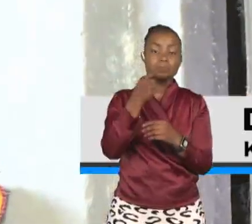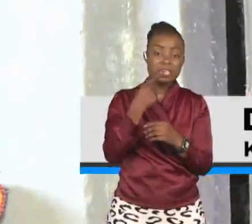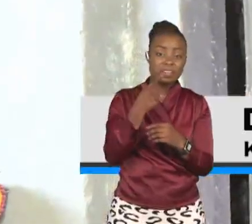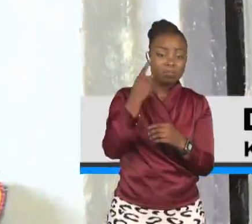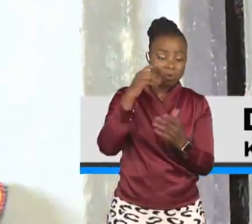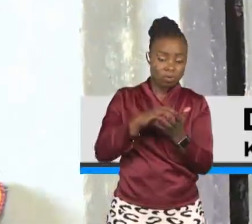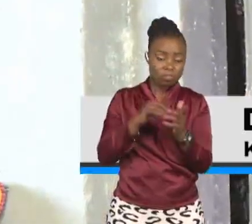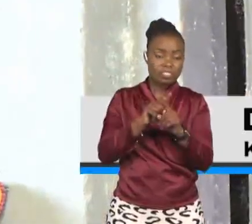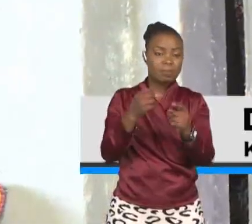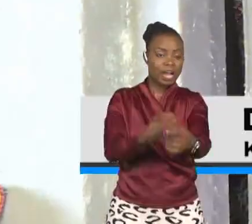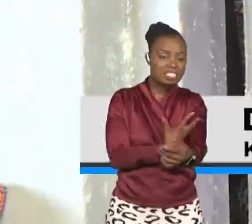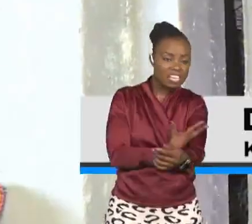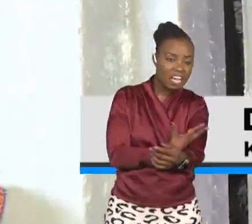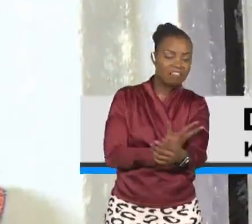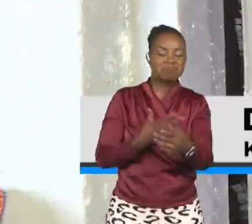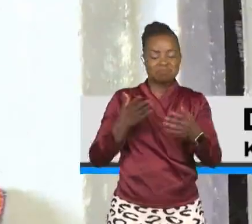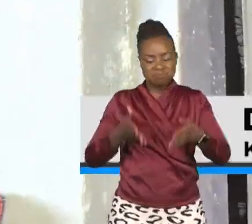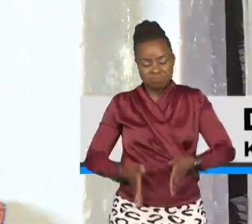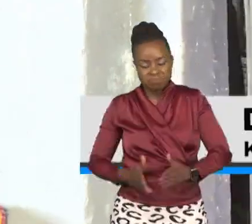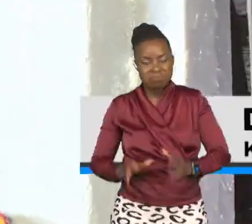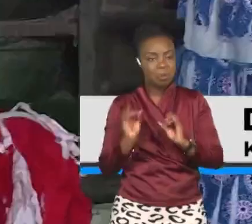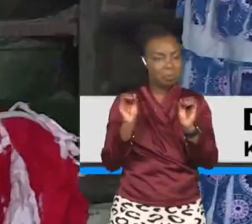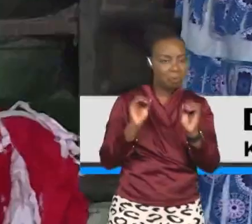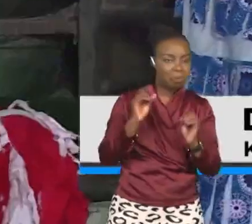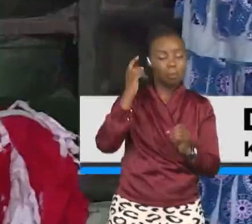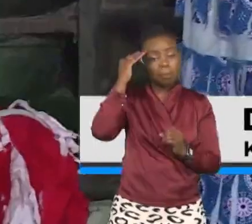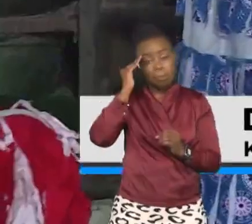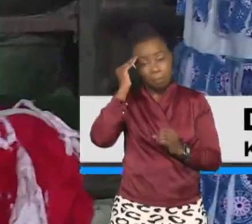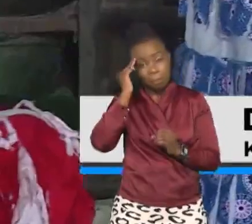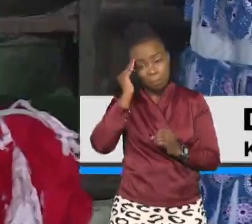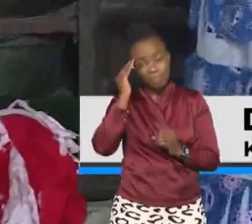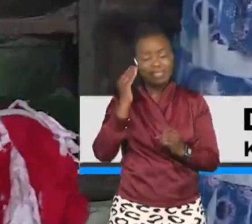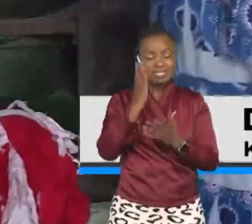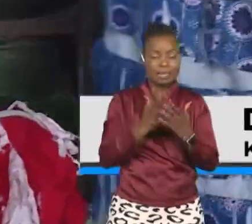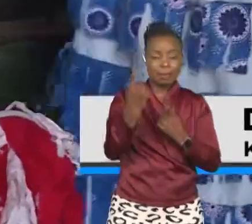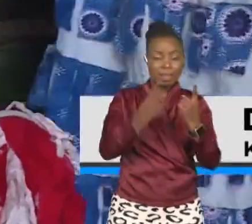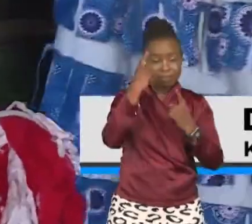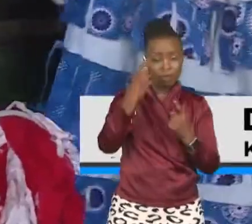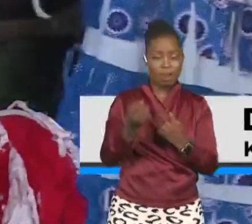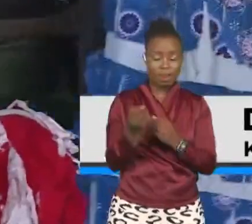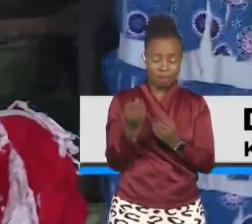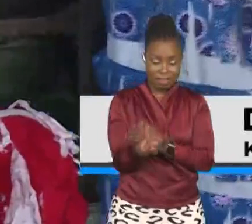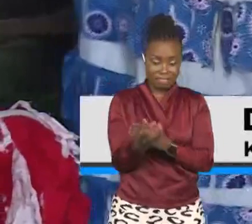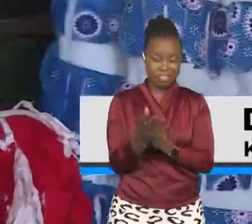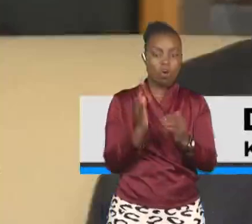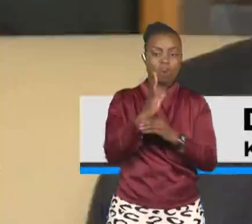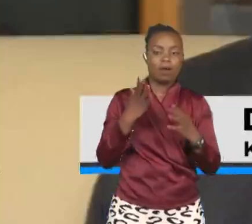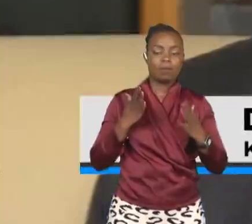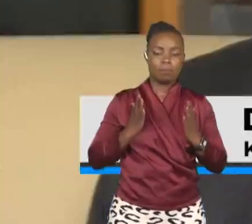cancers, infertility, epilepsy, and mental illness. Others come for counseling over personal problems.